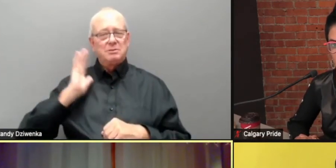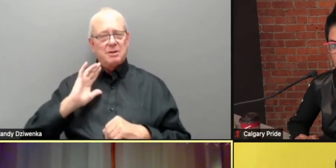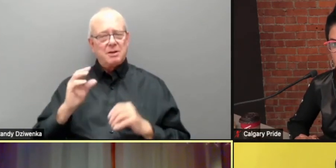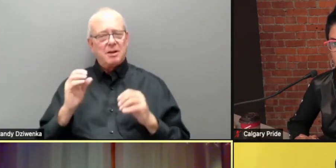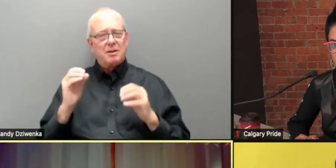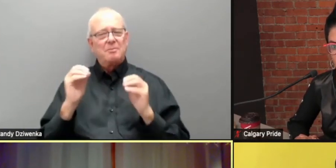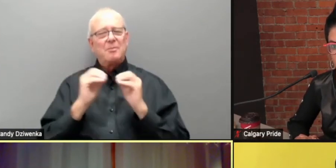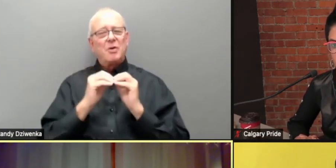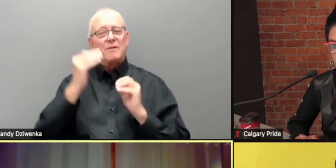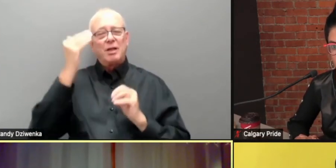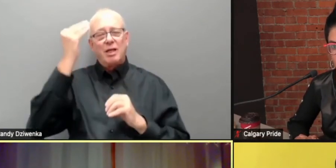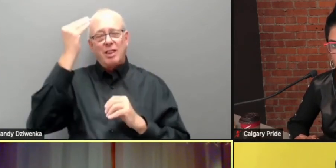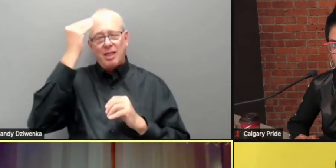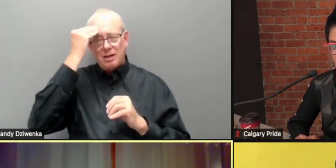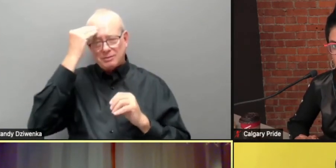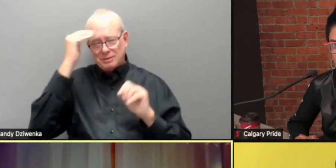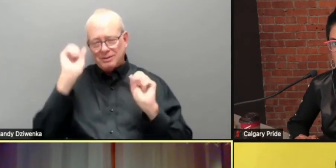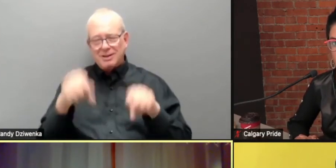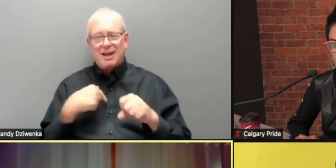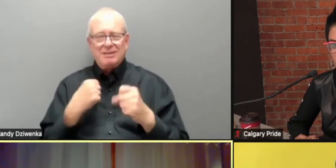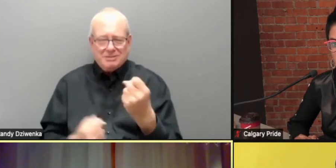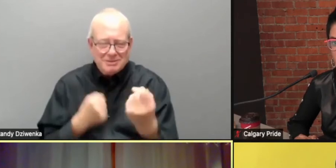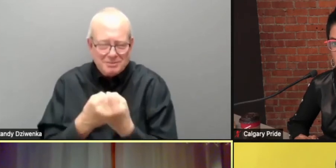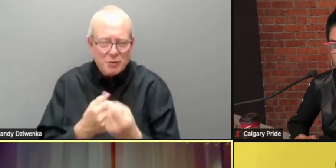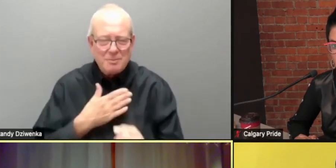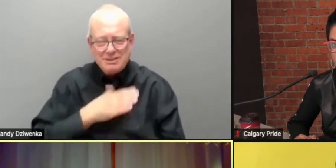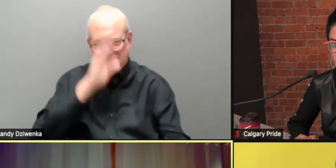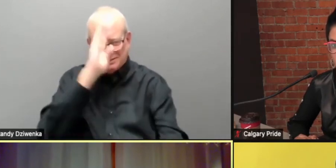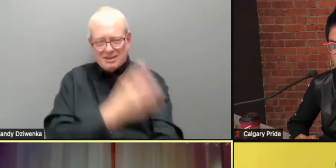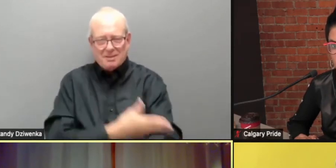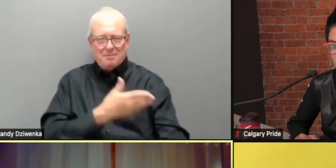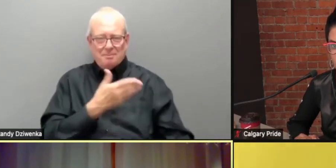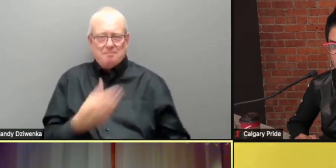earlier, and he probably would have come out a lot earlier.